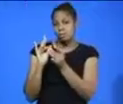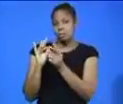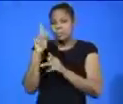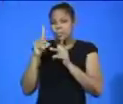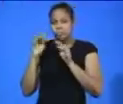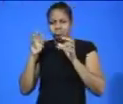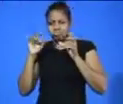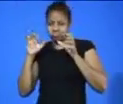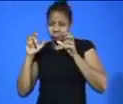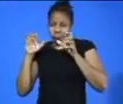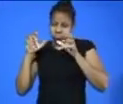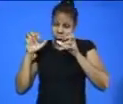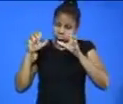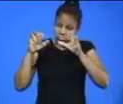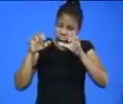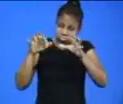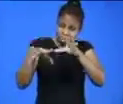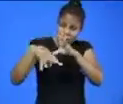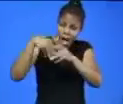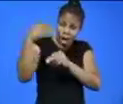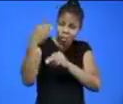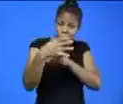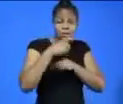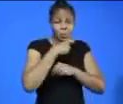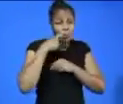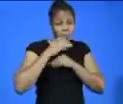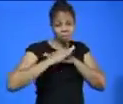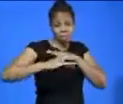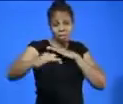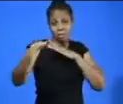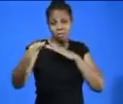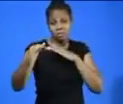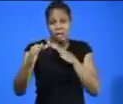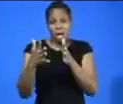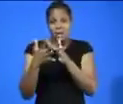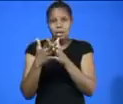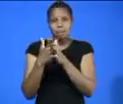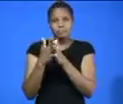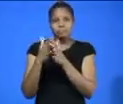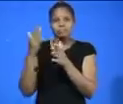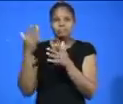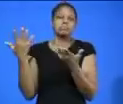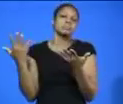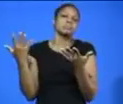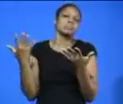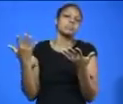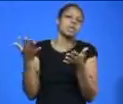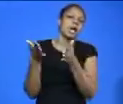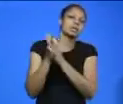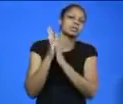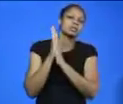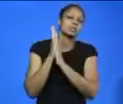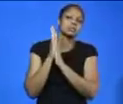way out in the wilderness. And he asked them, bring forth fruits for repentance.